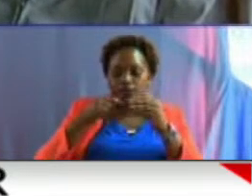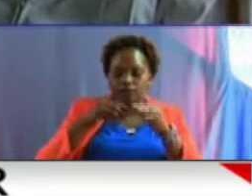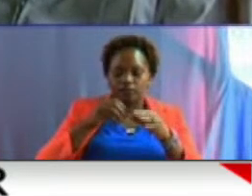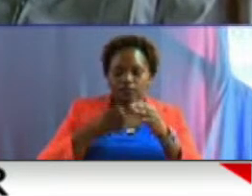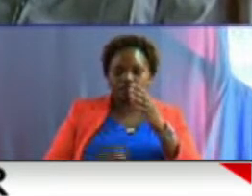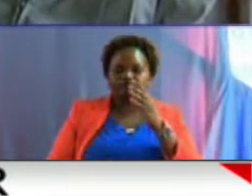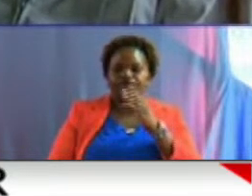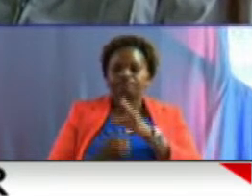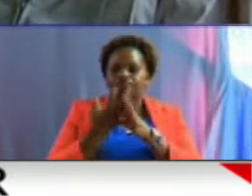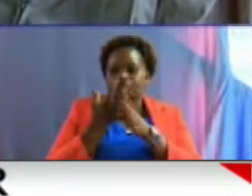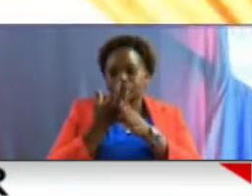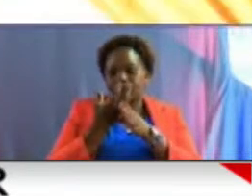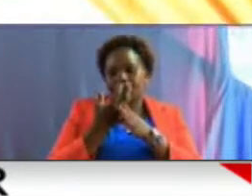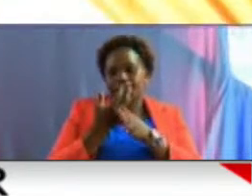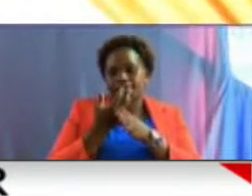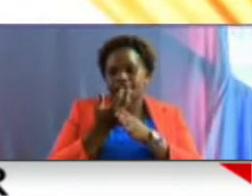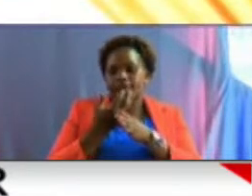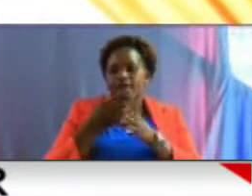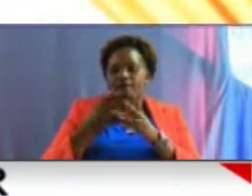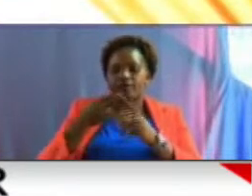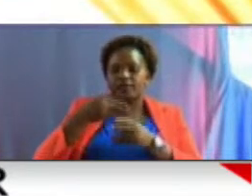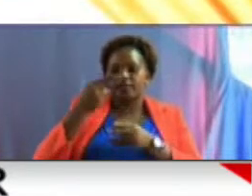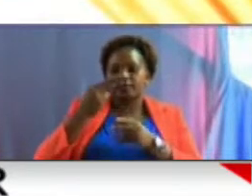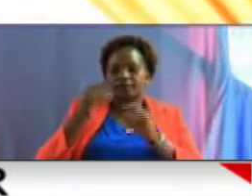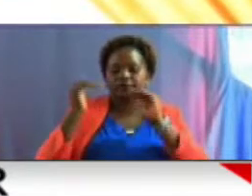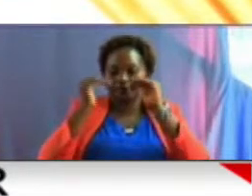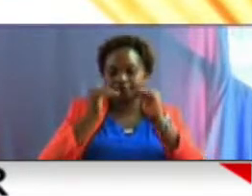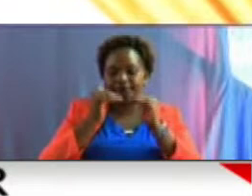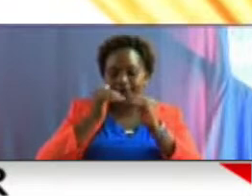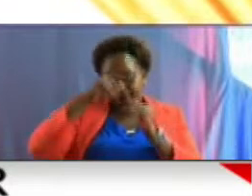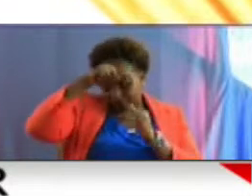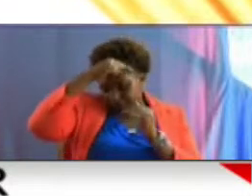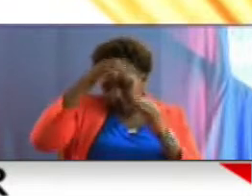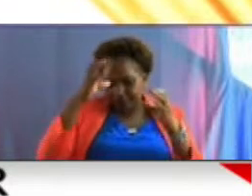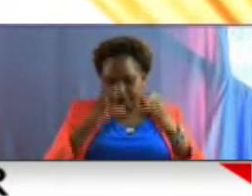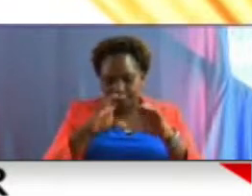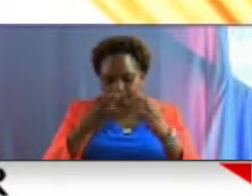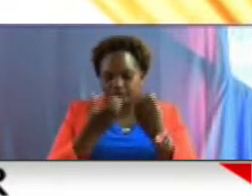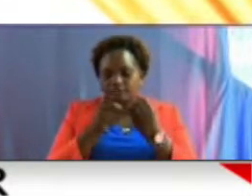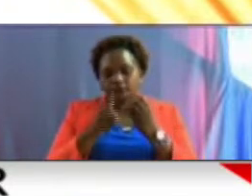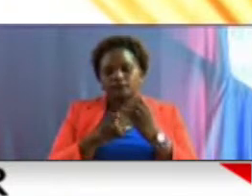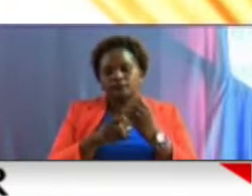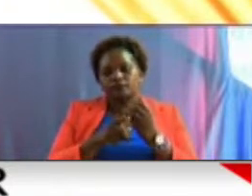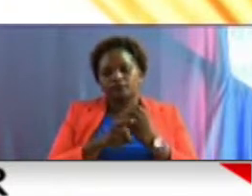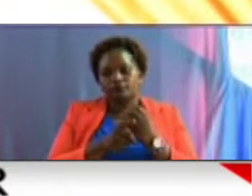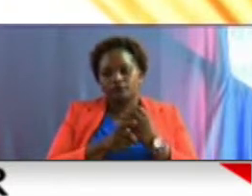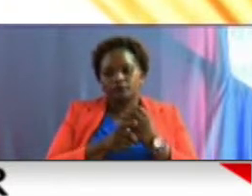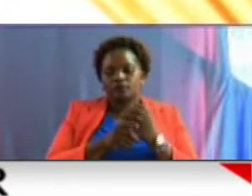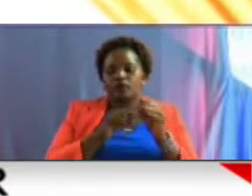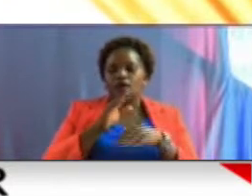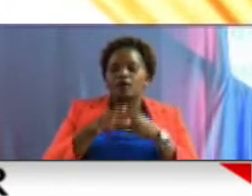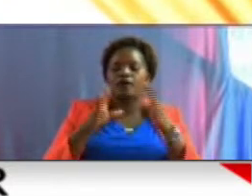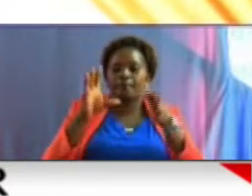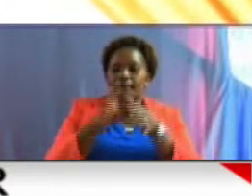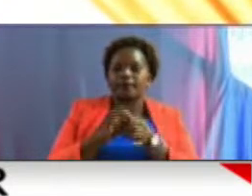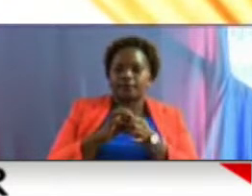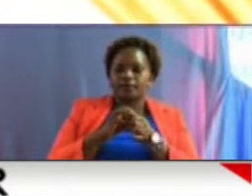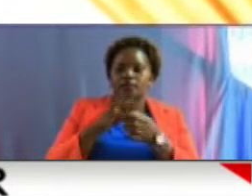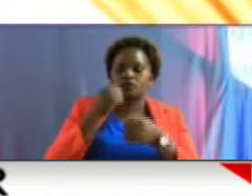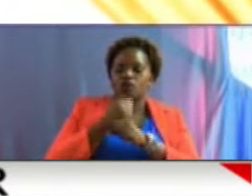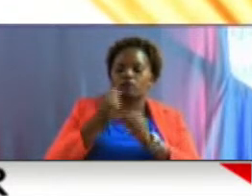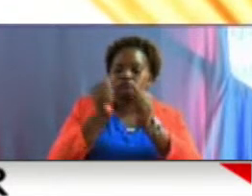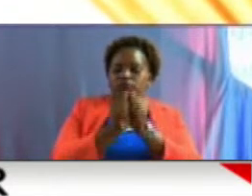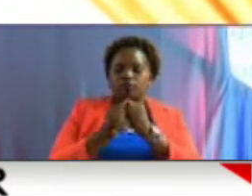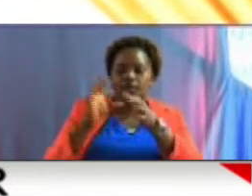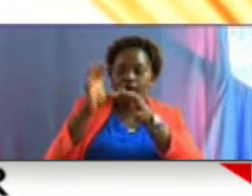produce a very high level graduates and graduates. To all our partners and stakeholders,